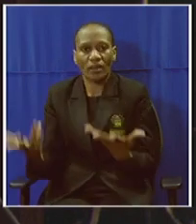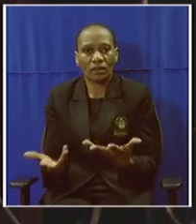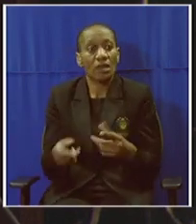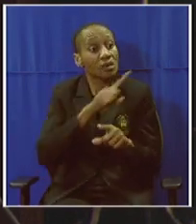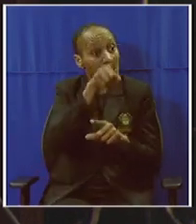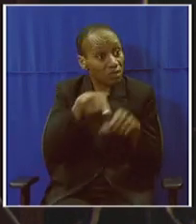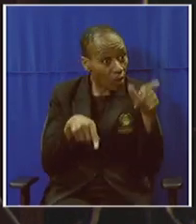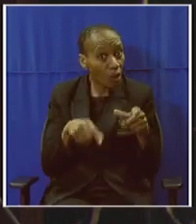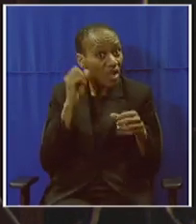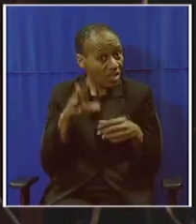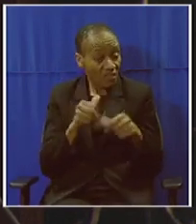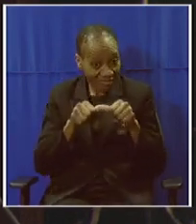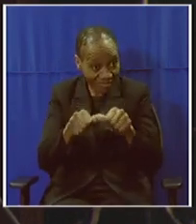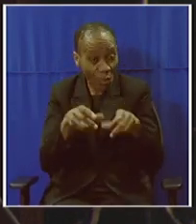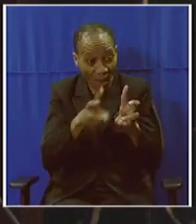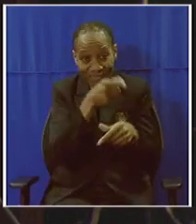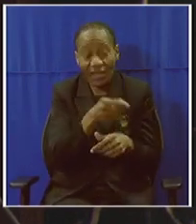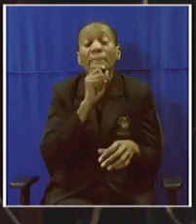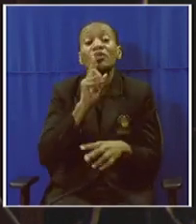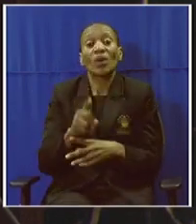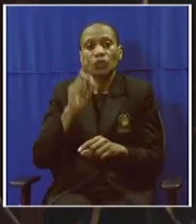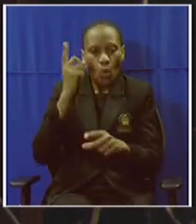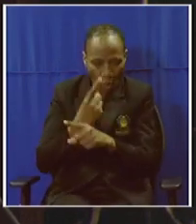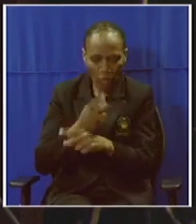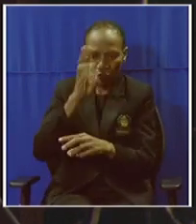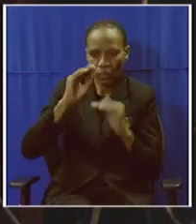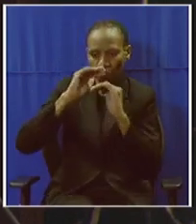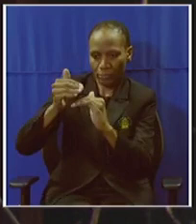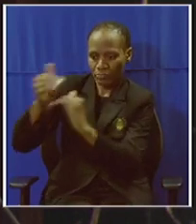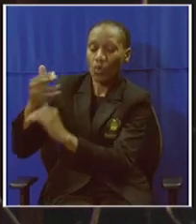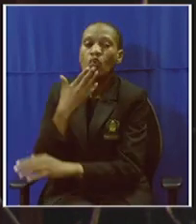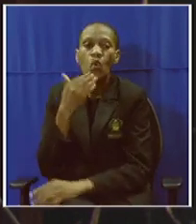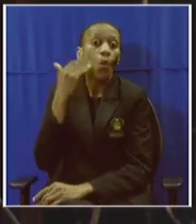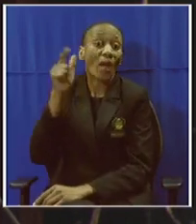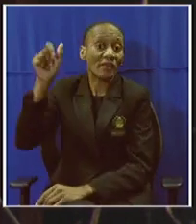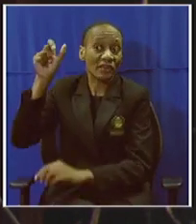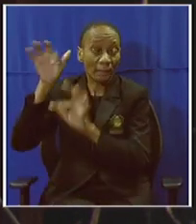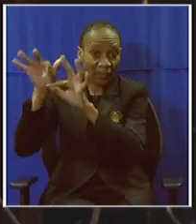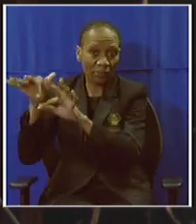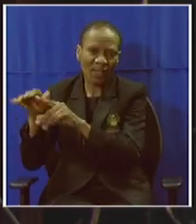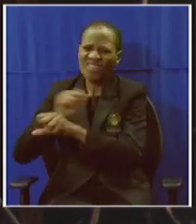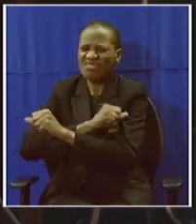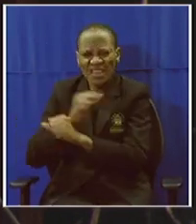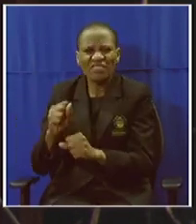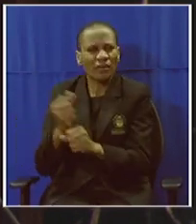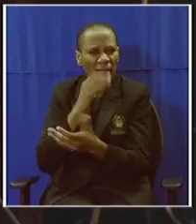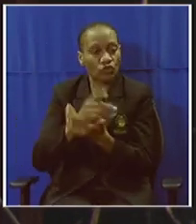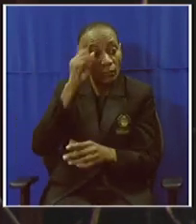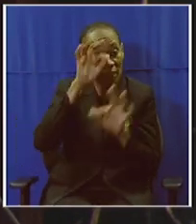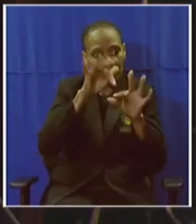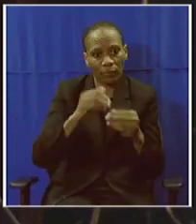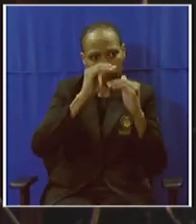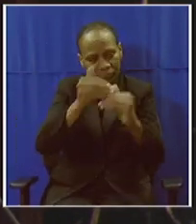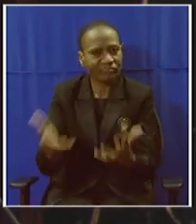alliance will most likely focus on protecting white privilege and slowly abandon the need to attract black South